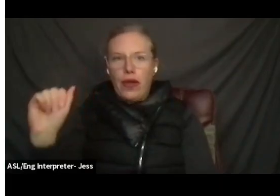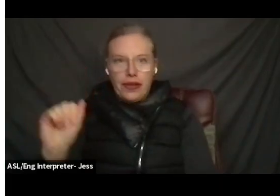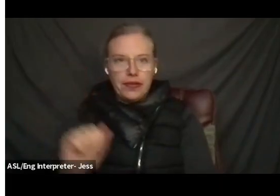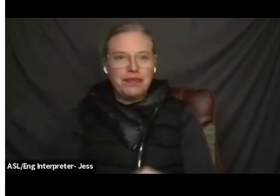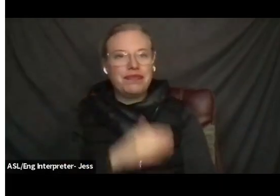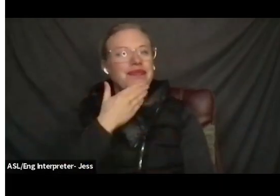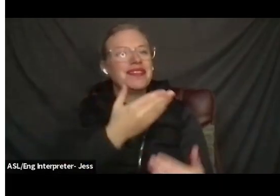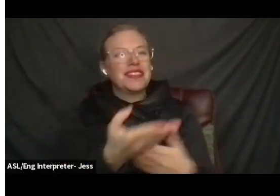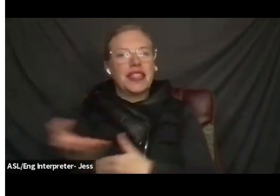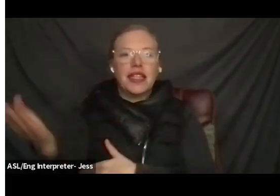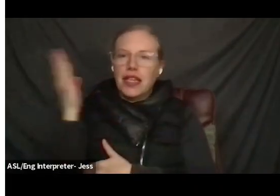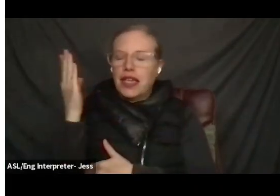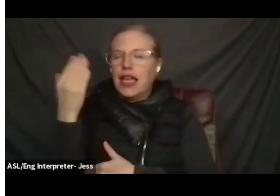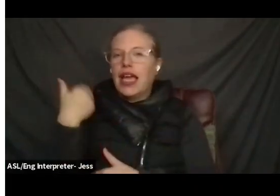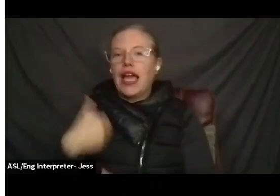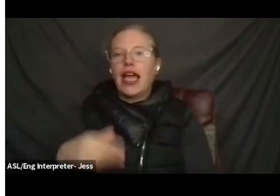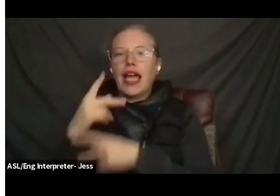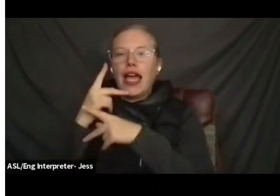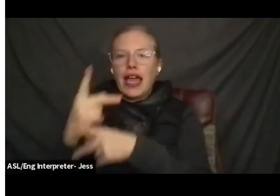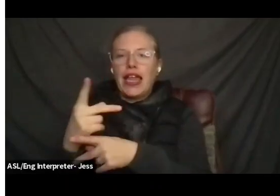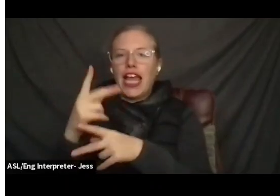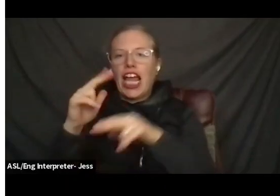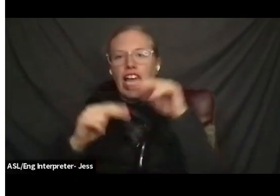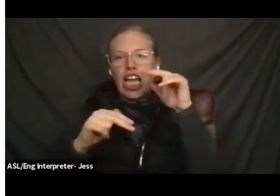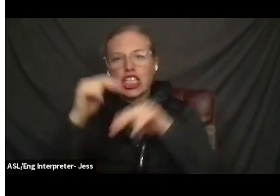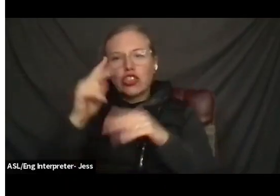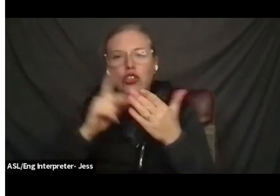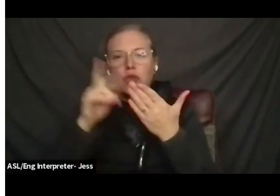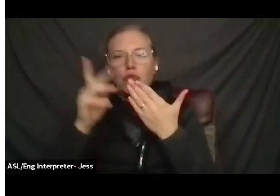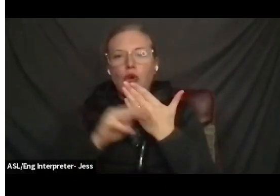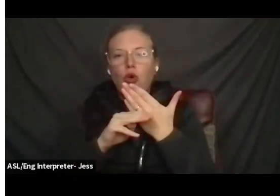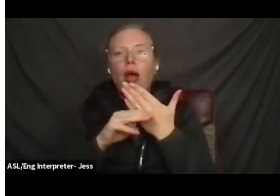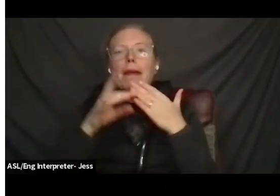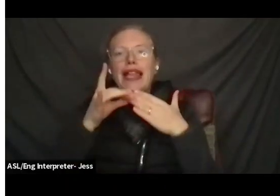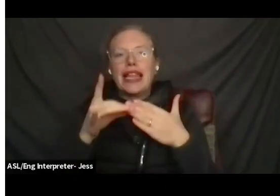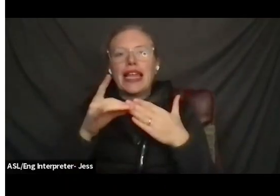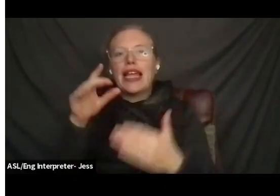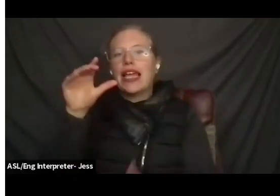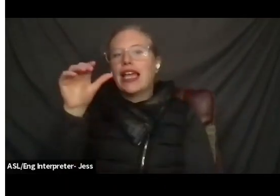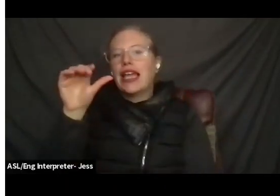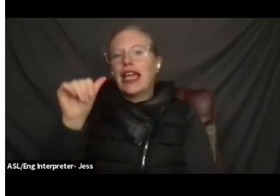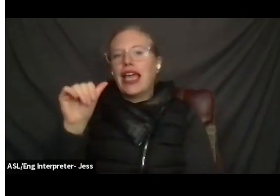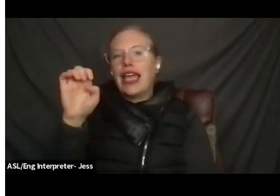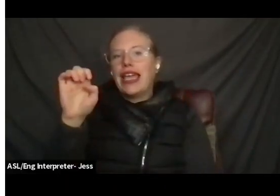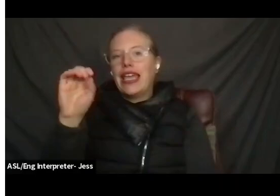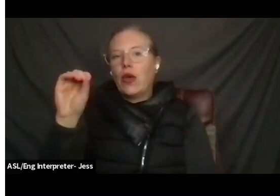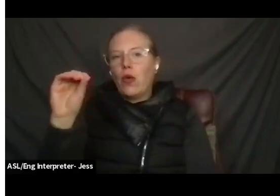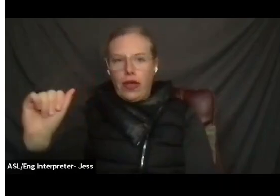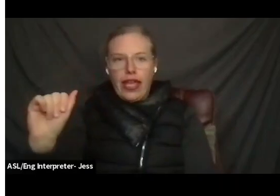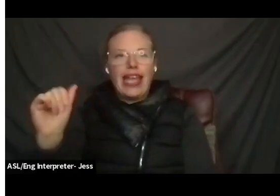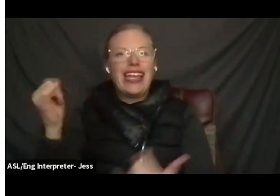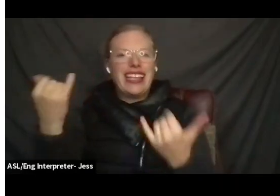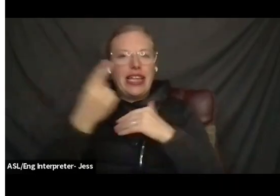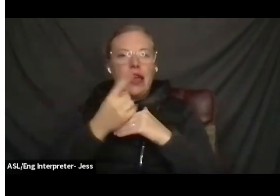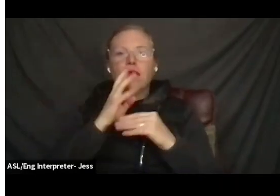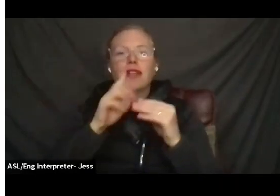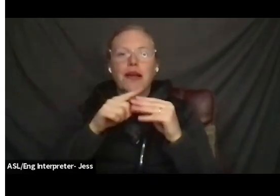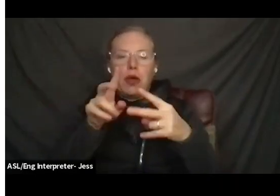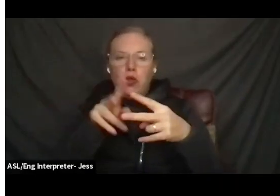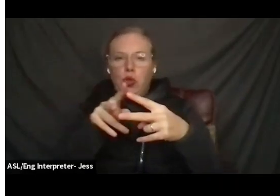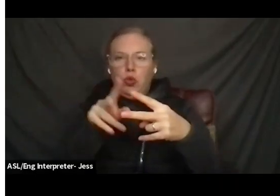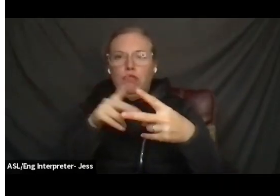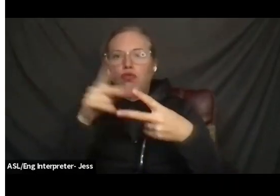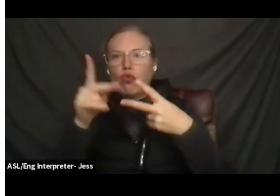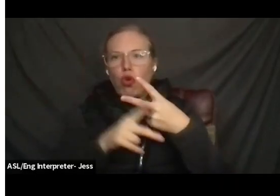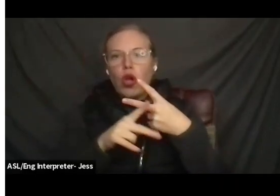Good morning. I am the Lending and Construction Program Lead here at AEOA, and today I'm going to talk to you about two programs,